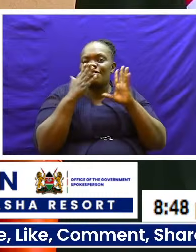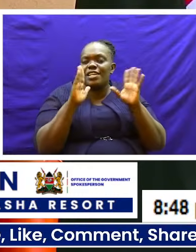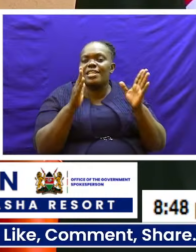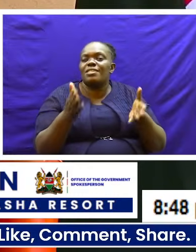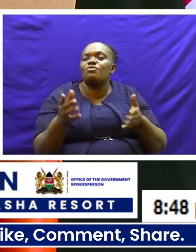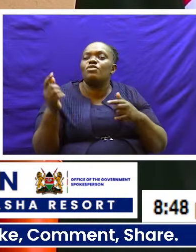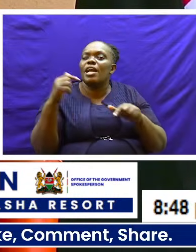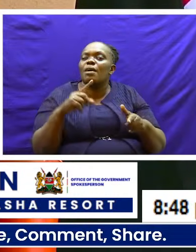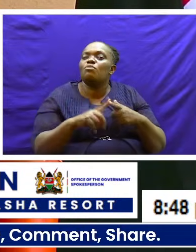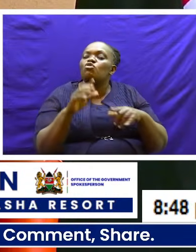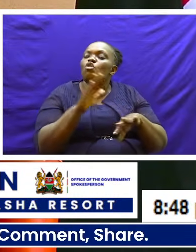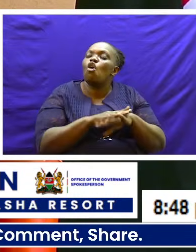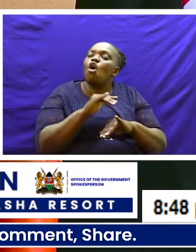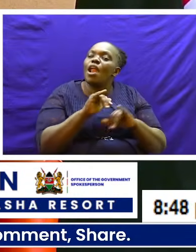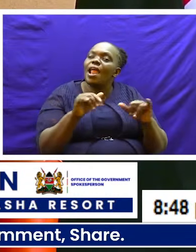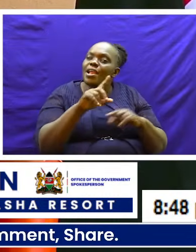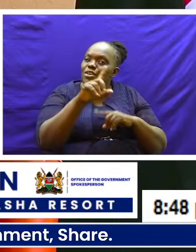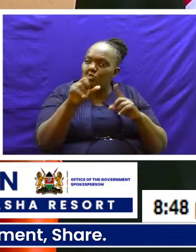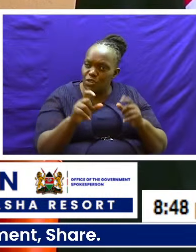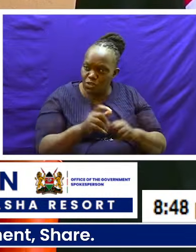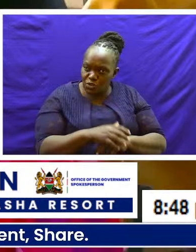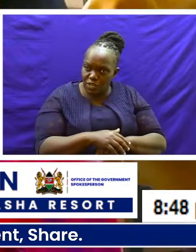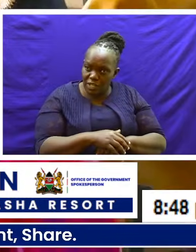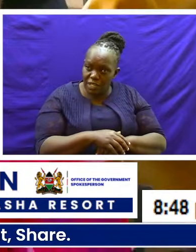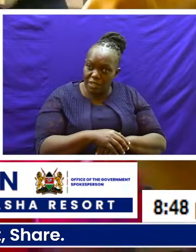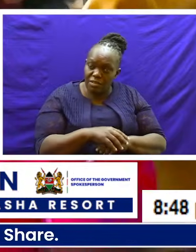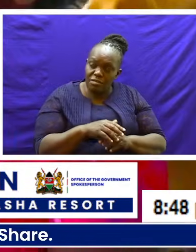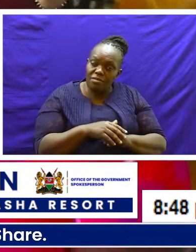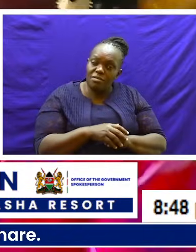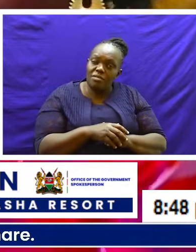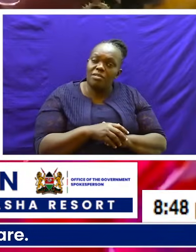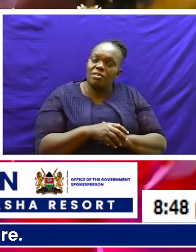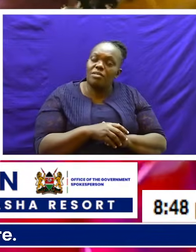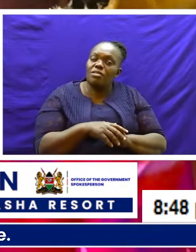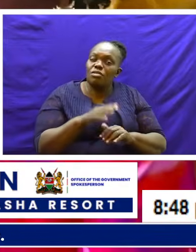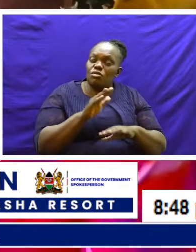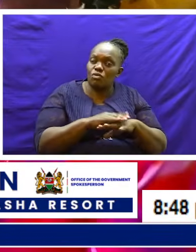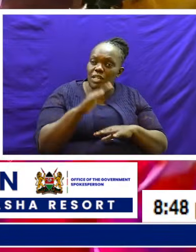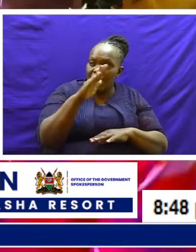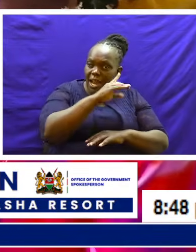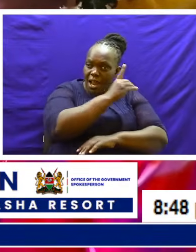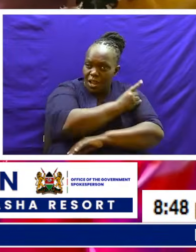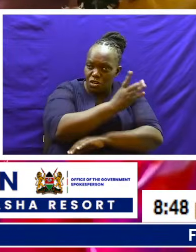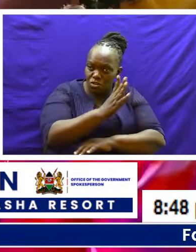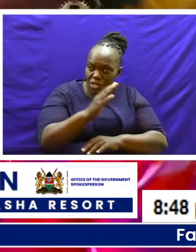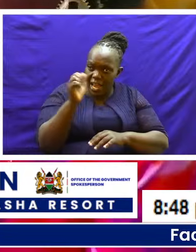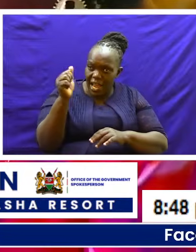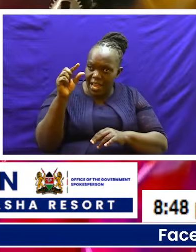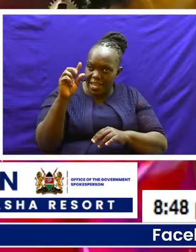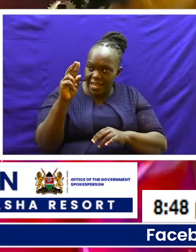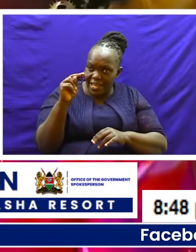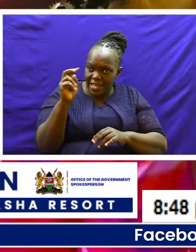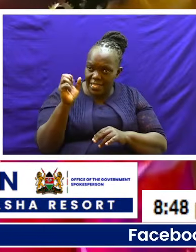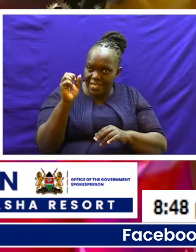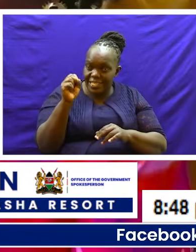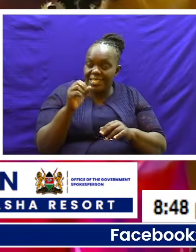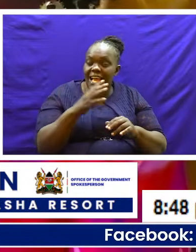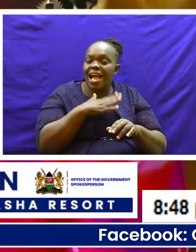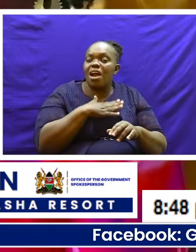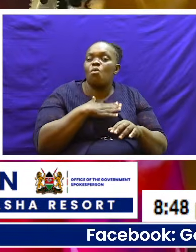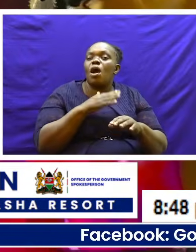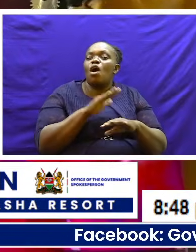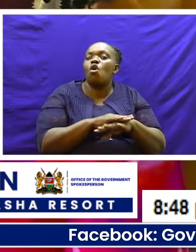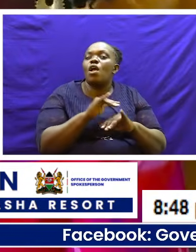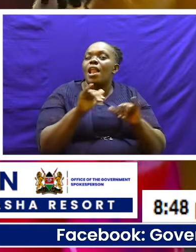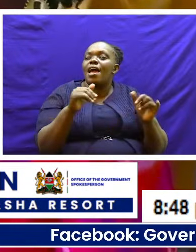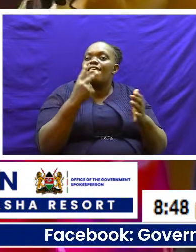come to online quickly. Over to you. Good afternoon, Dr. Agnes. Our online viewers